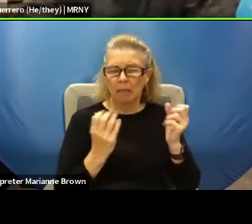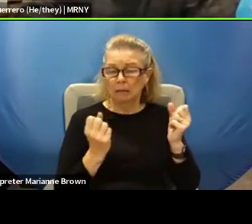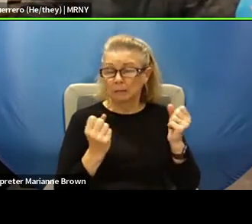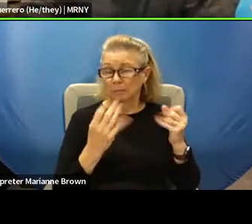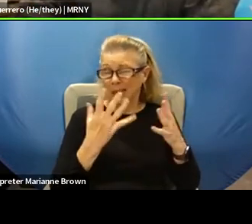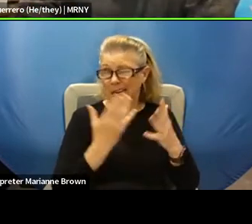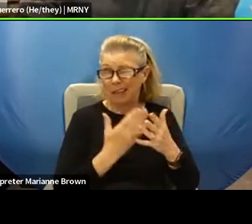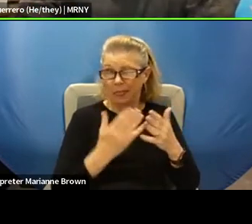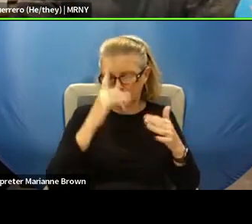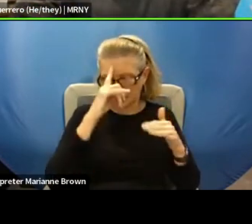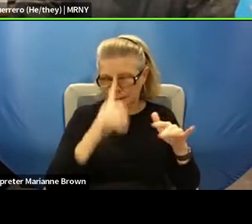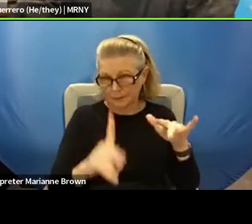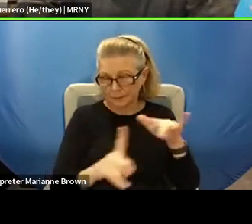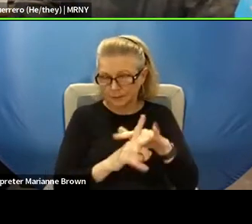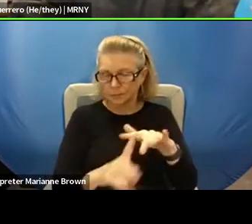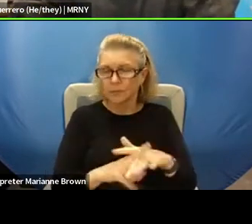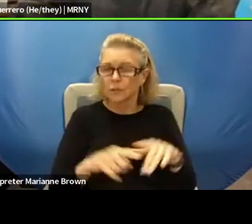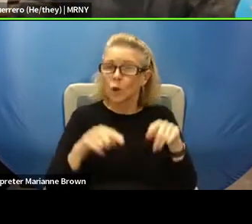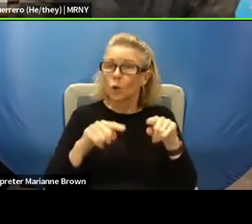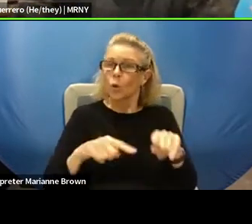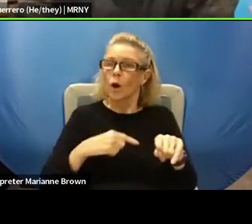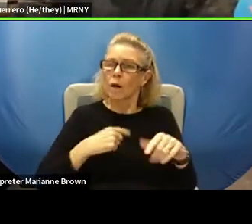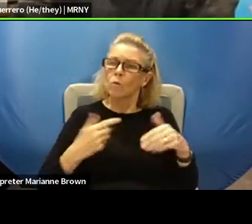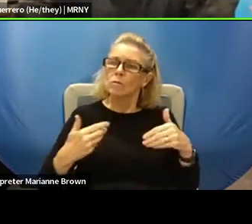but when I was younger,